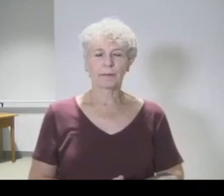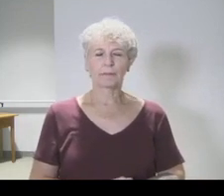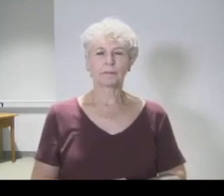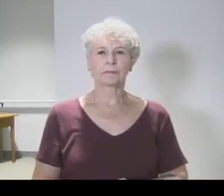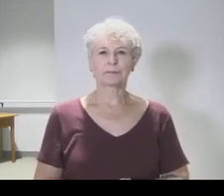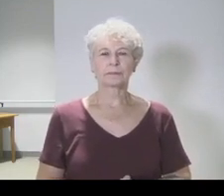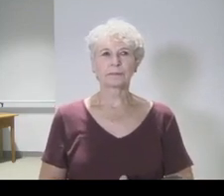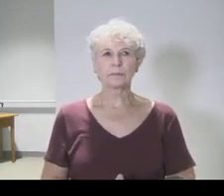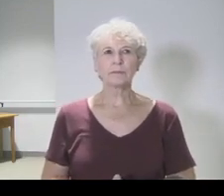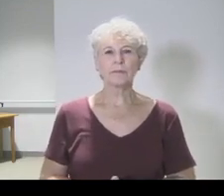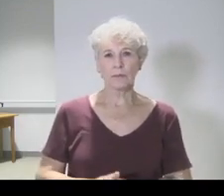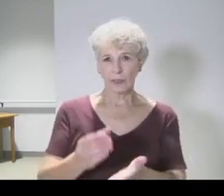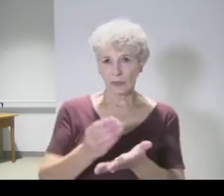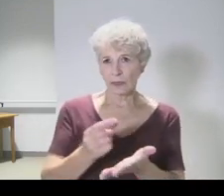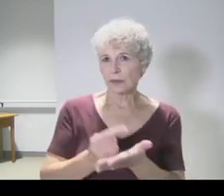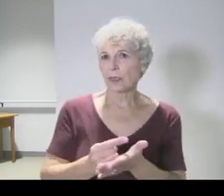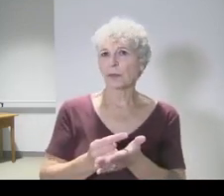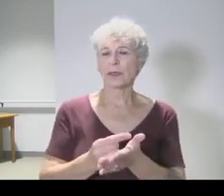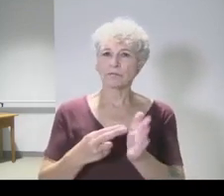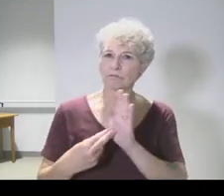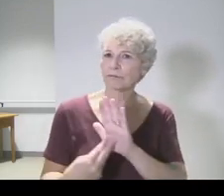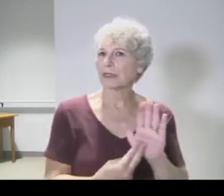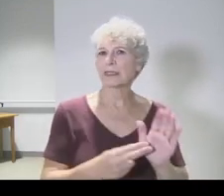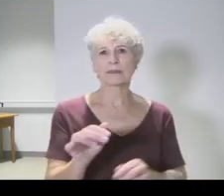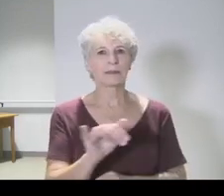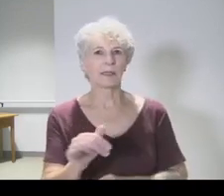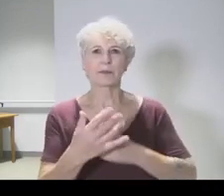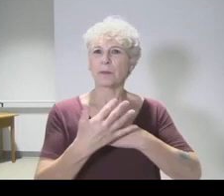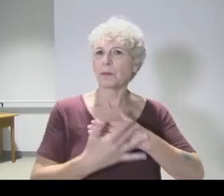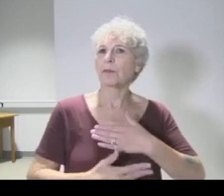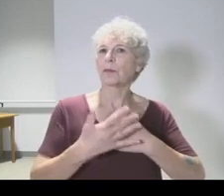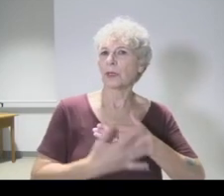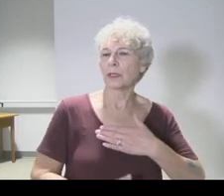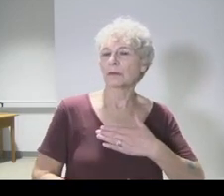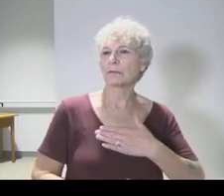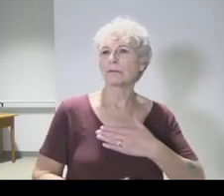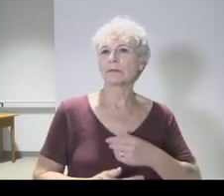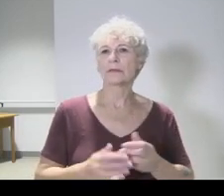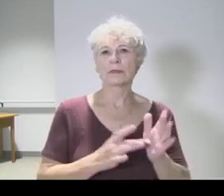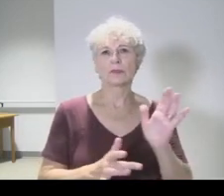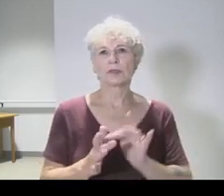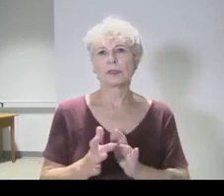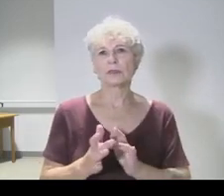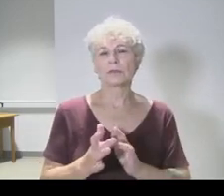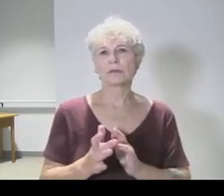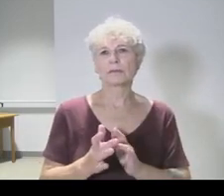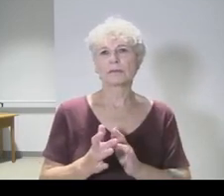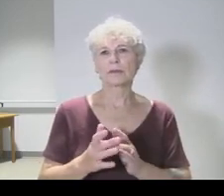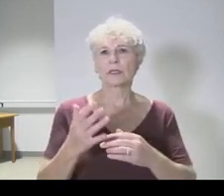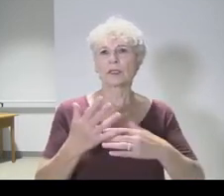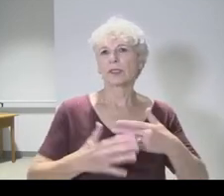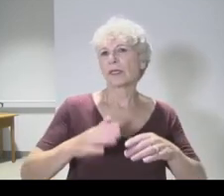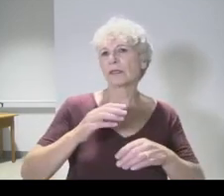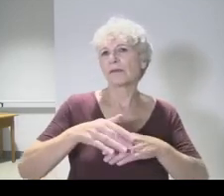This cup, likewise, represents the blood that Jesus shed on that very cross. The